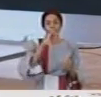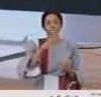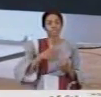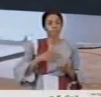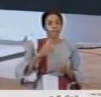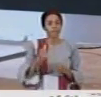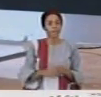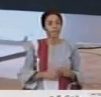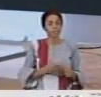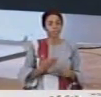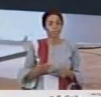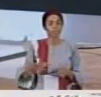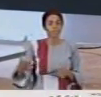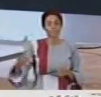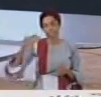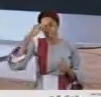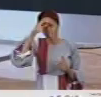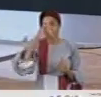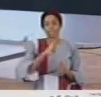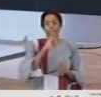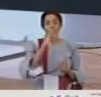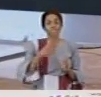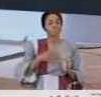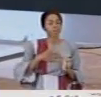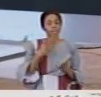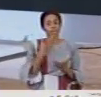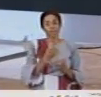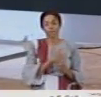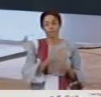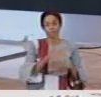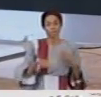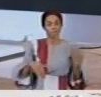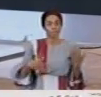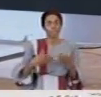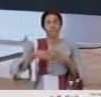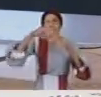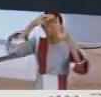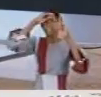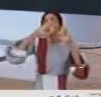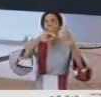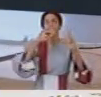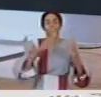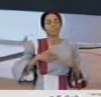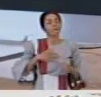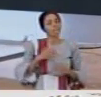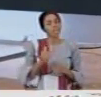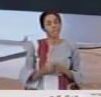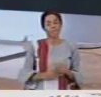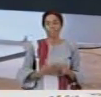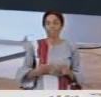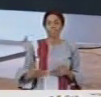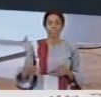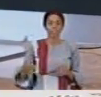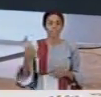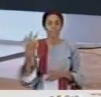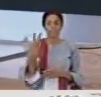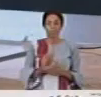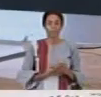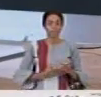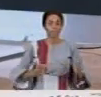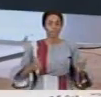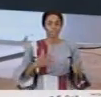He is my everything. He is my all. He is my